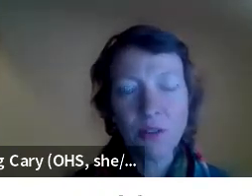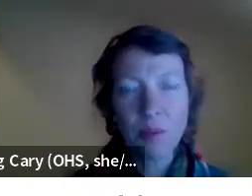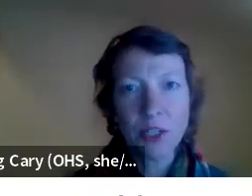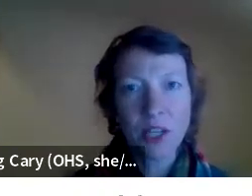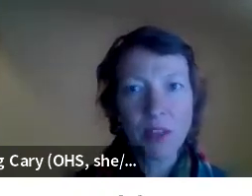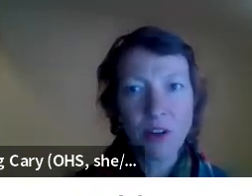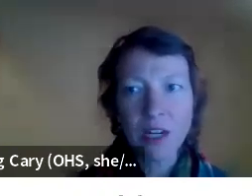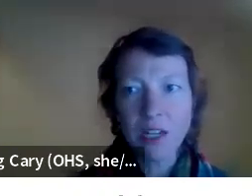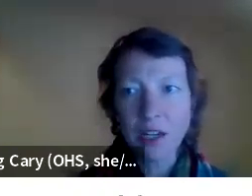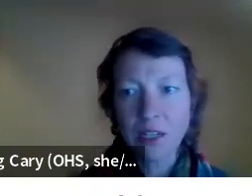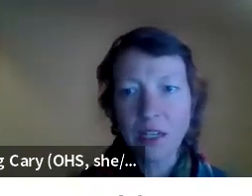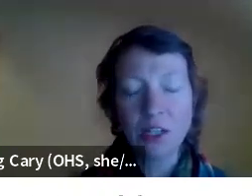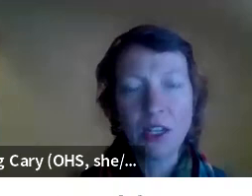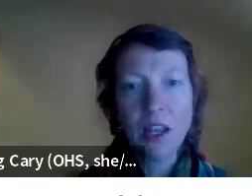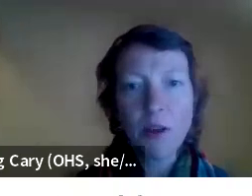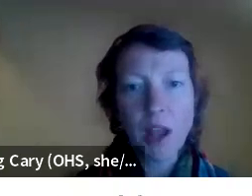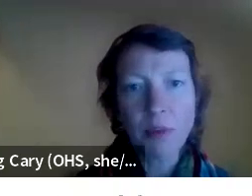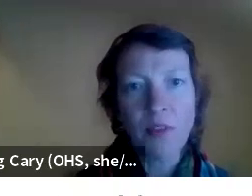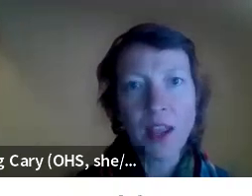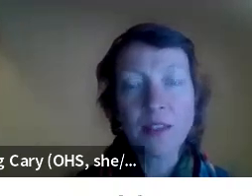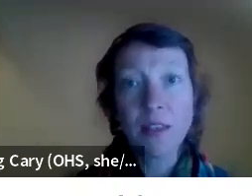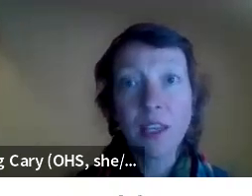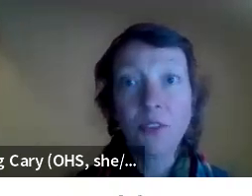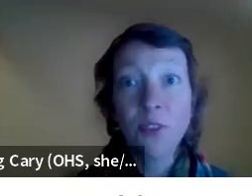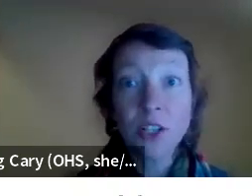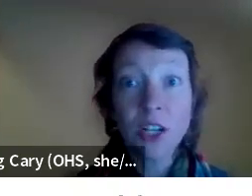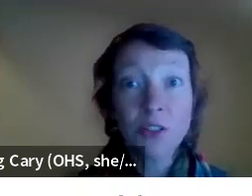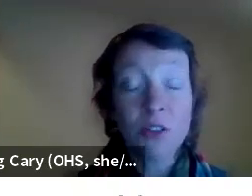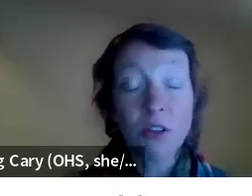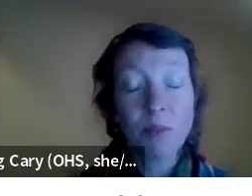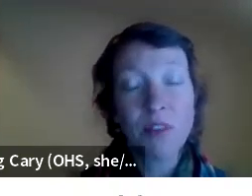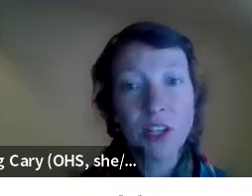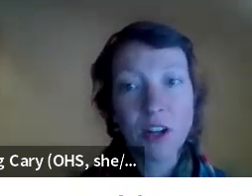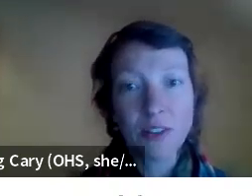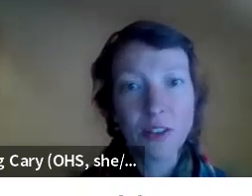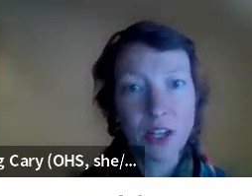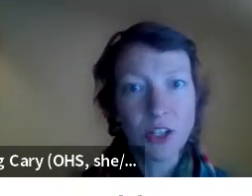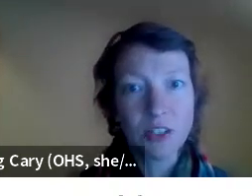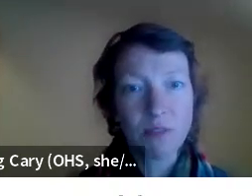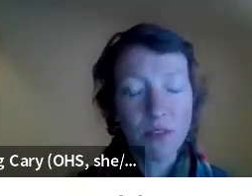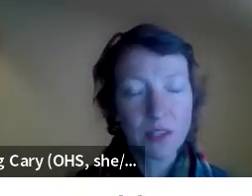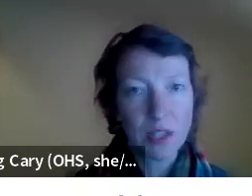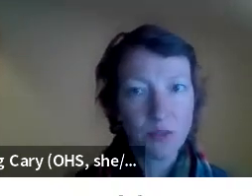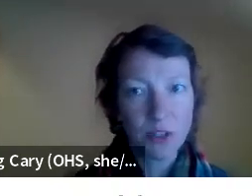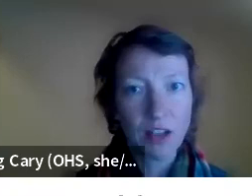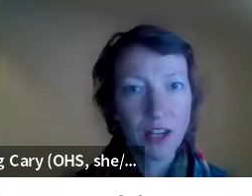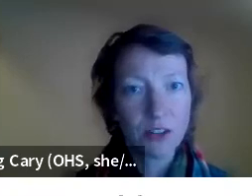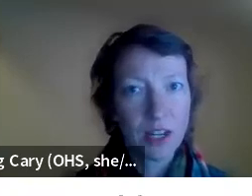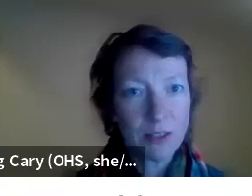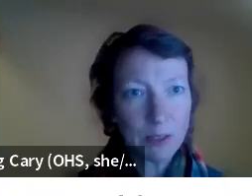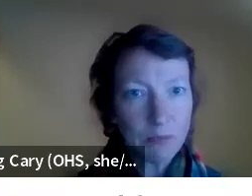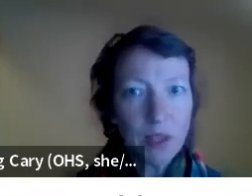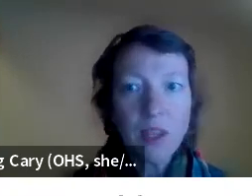many of you, I appreciate, may have already talked to Niti. She provides the infection control and prevention consultations around the state for